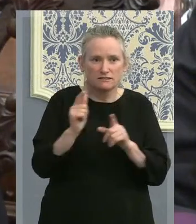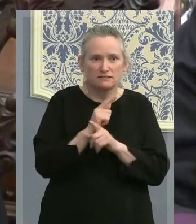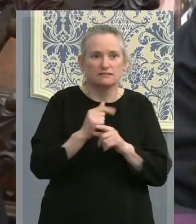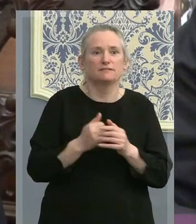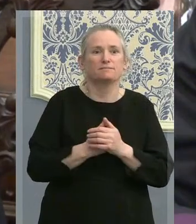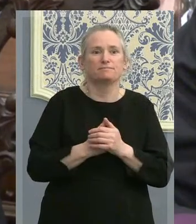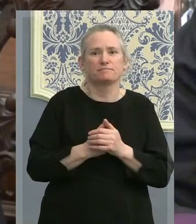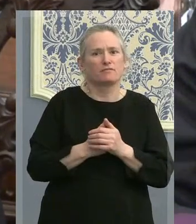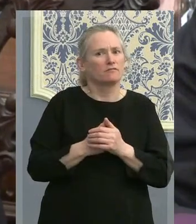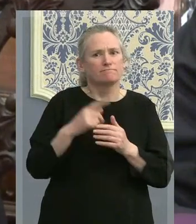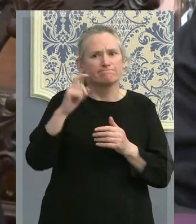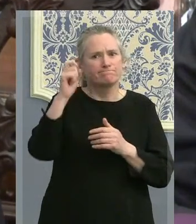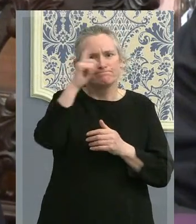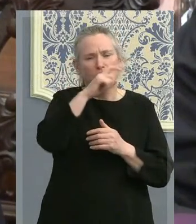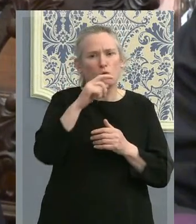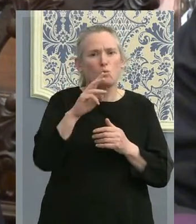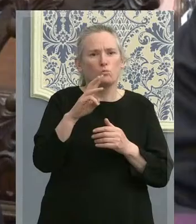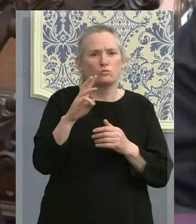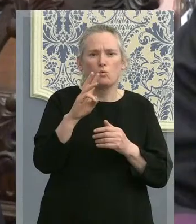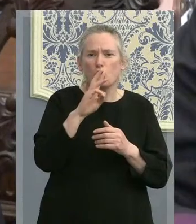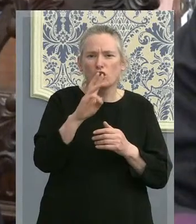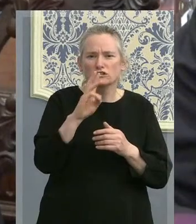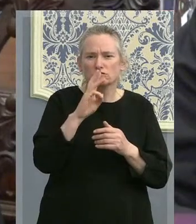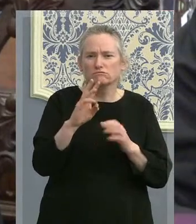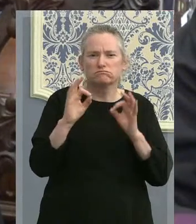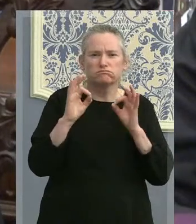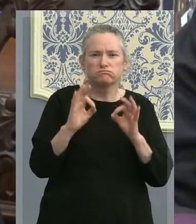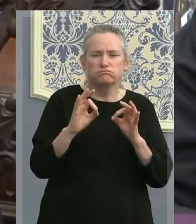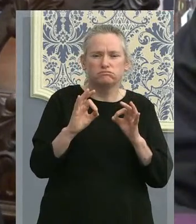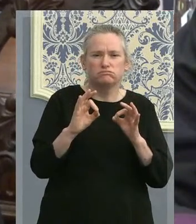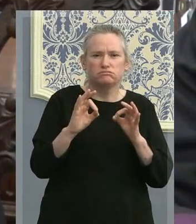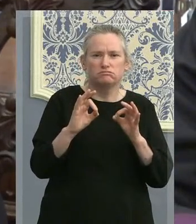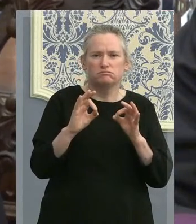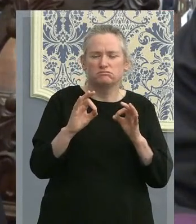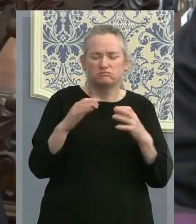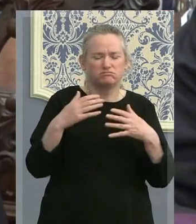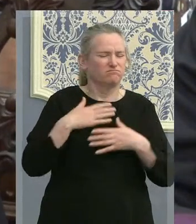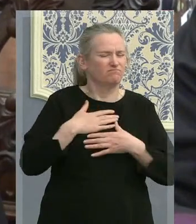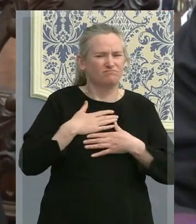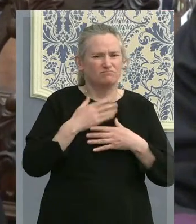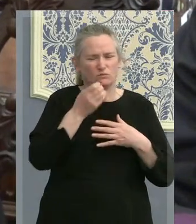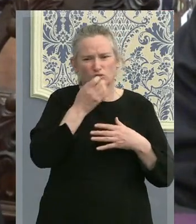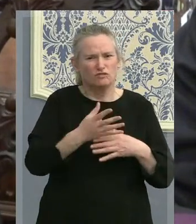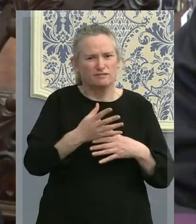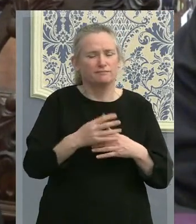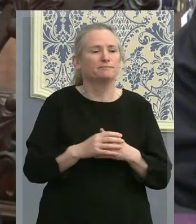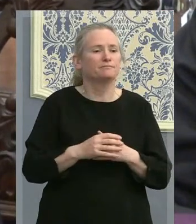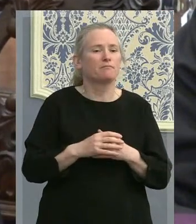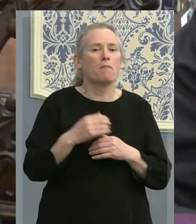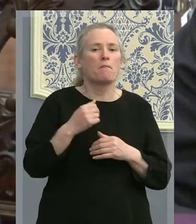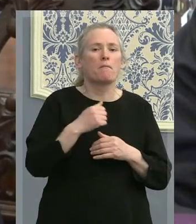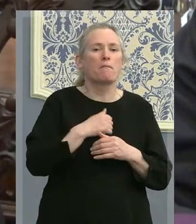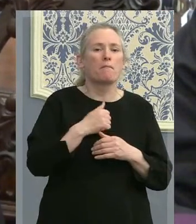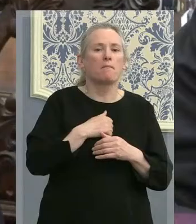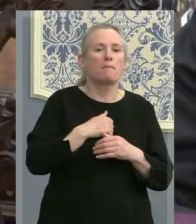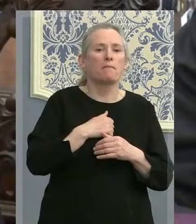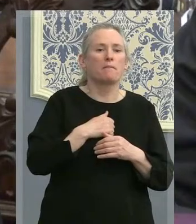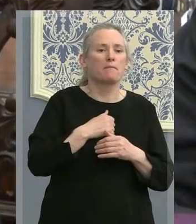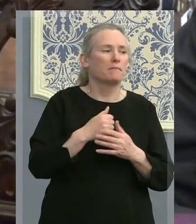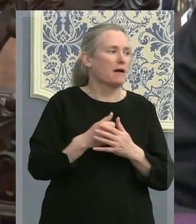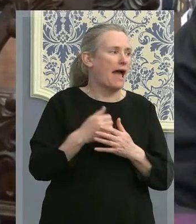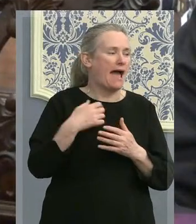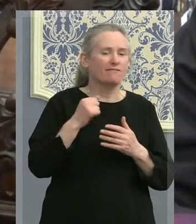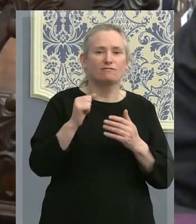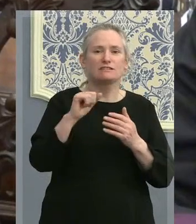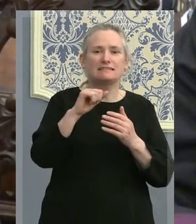the complexity and the lyricism of your songs is actually something to behold. My youngest is 16 and I have a